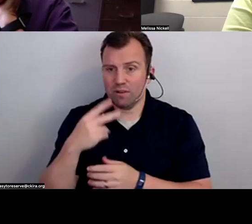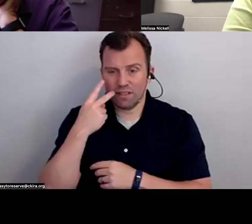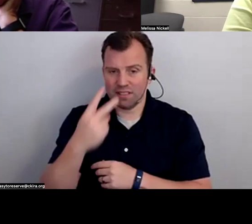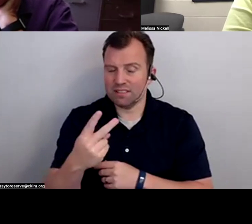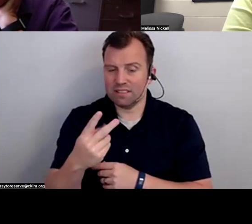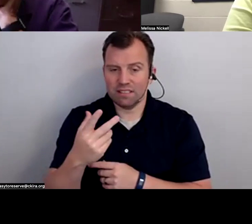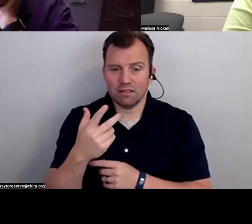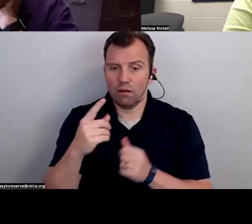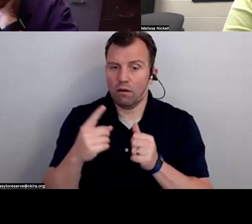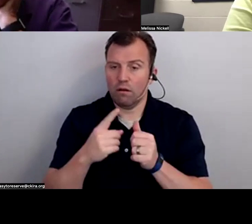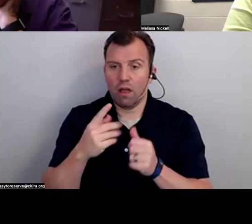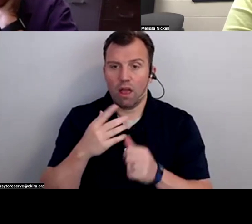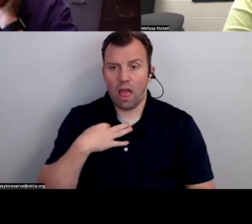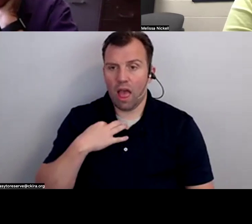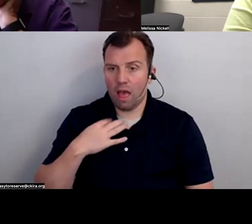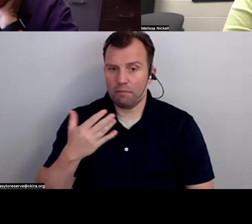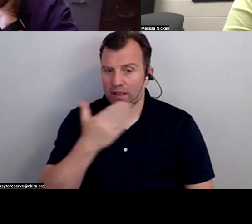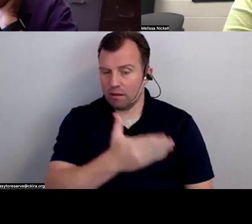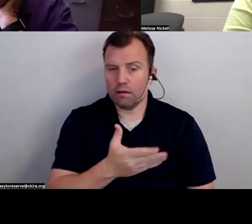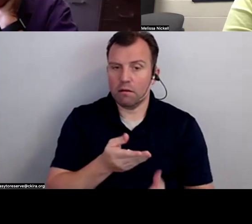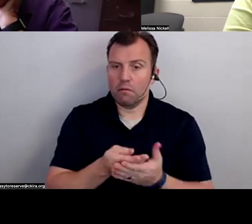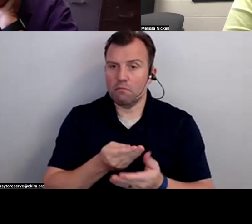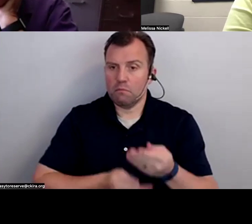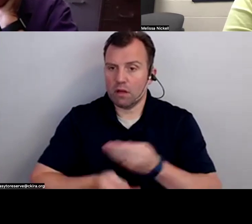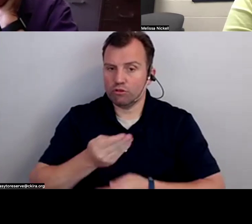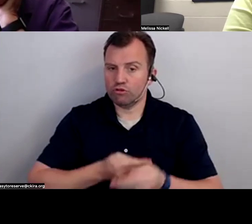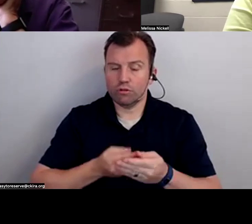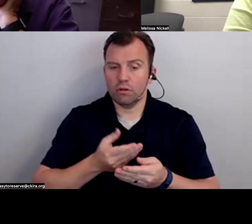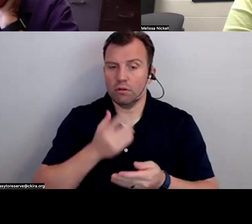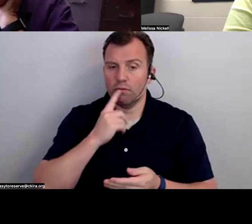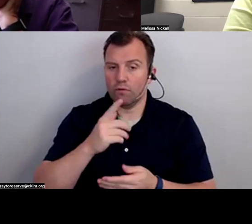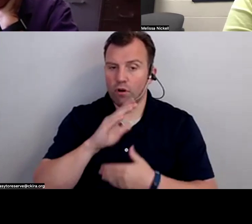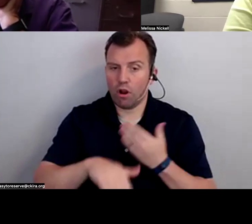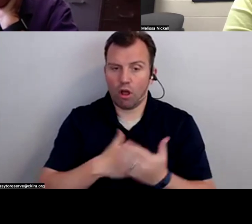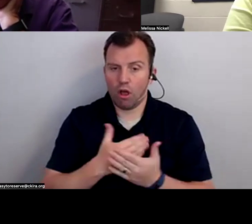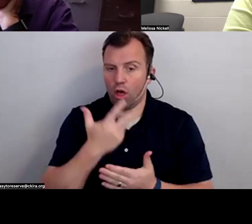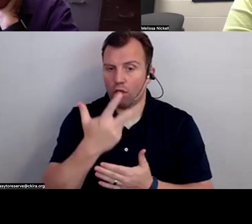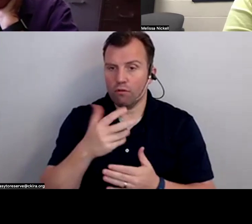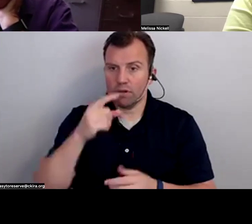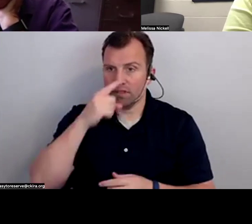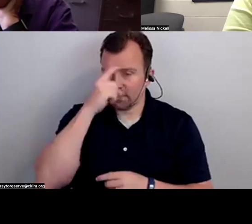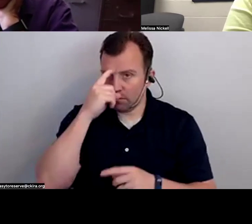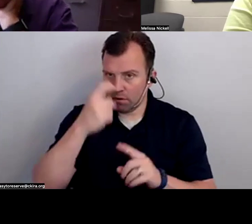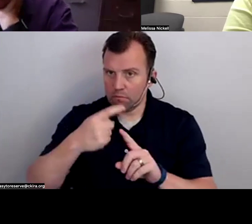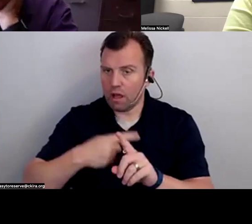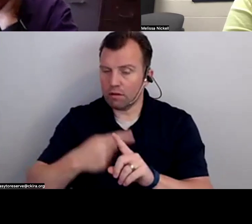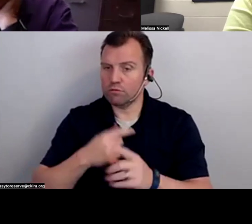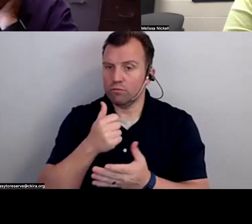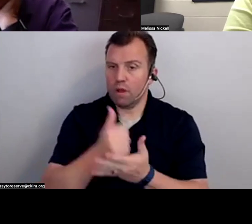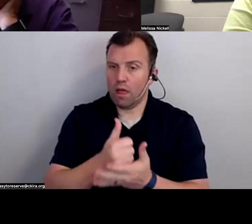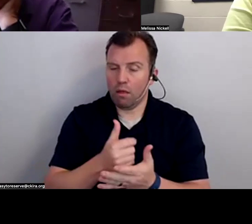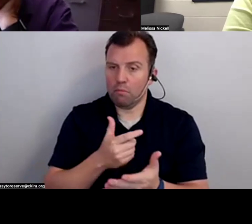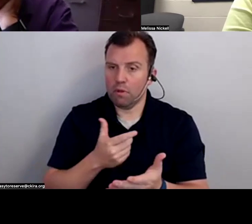First applications budget all 3 summer months to help meet that